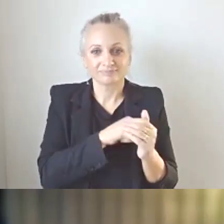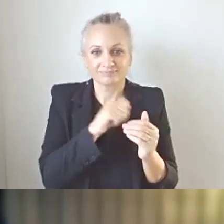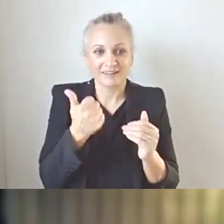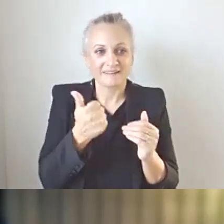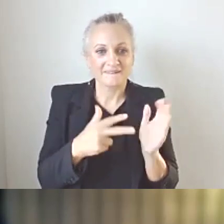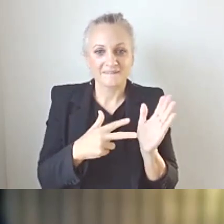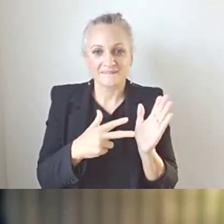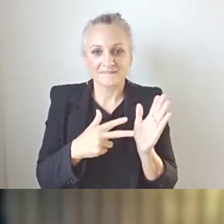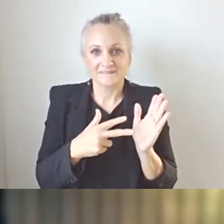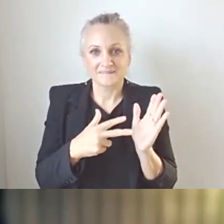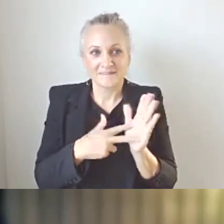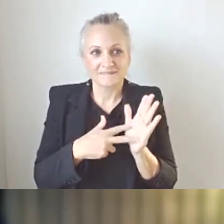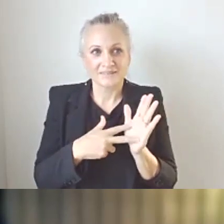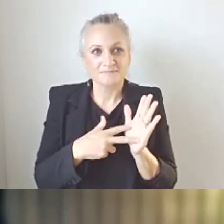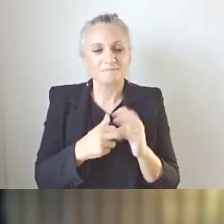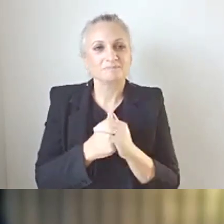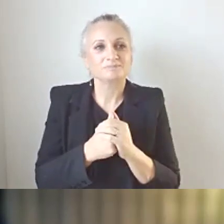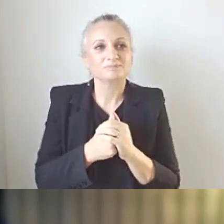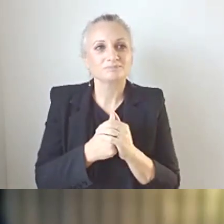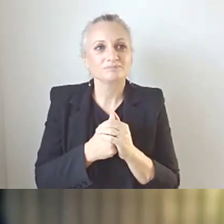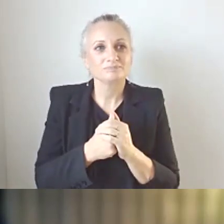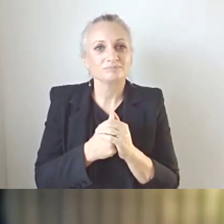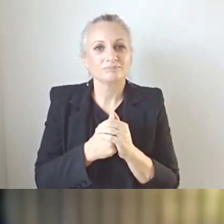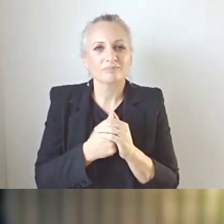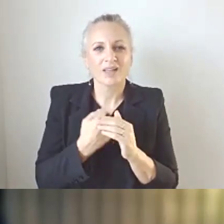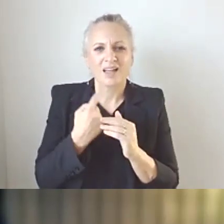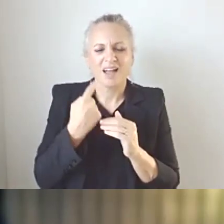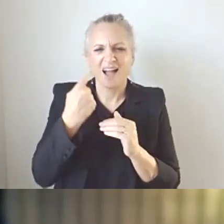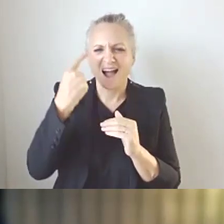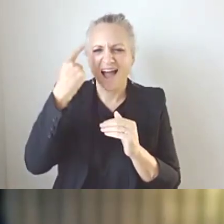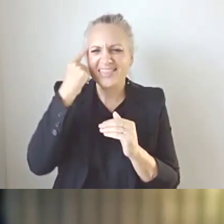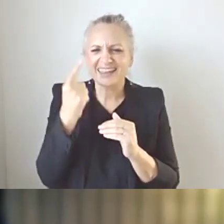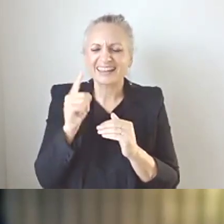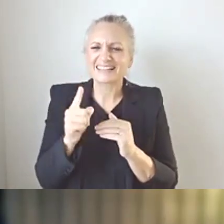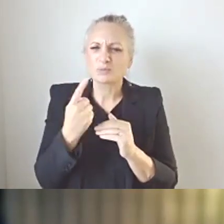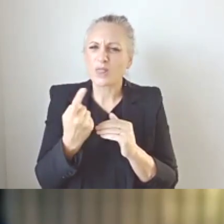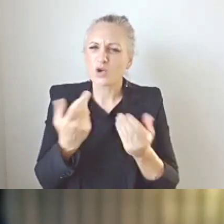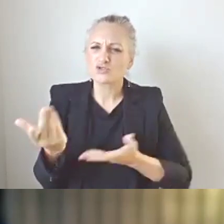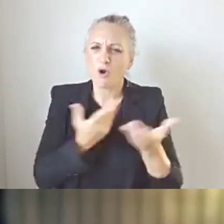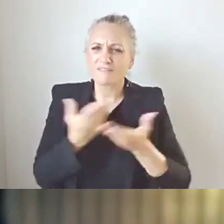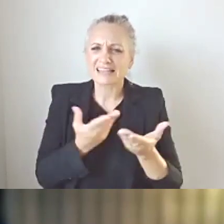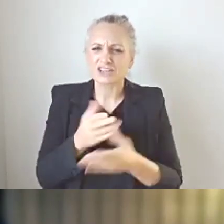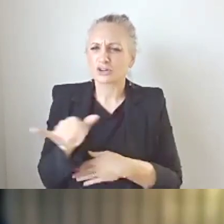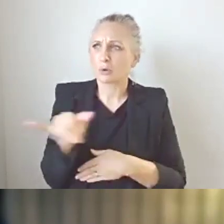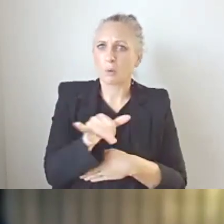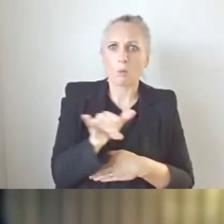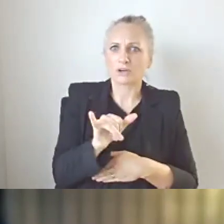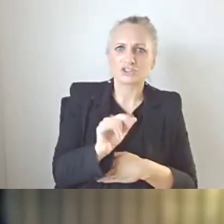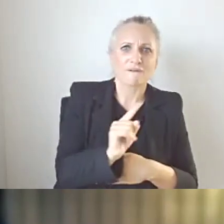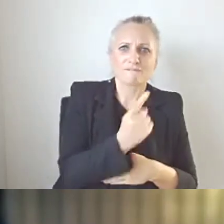Yeah, it's almost a carrot or stick kind of a conversation. So I talked about educating